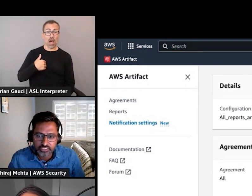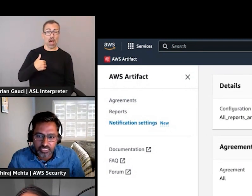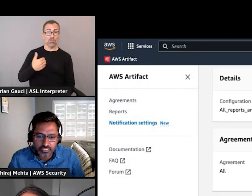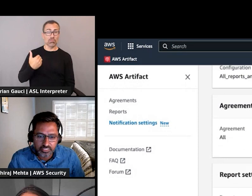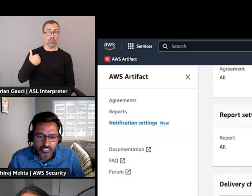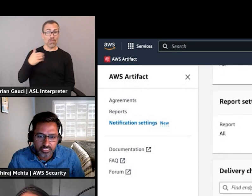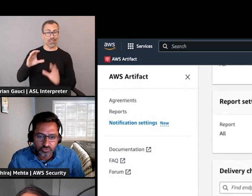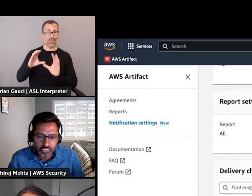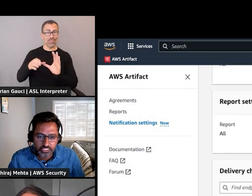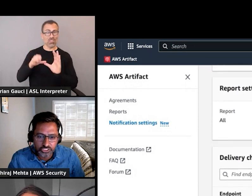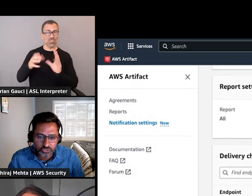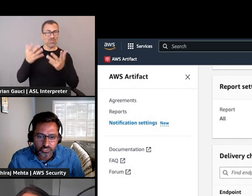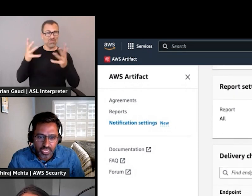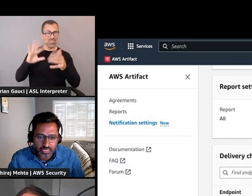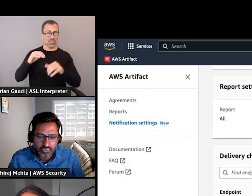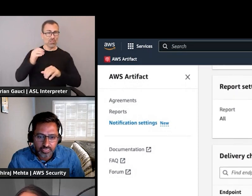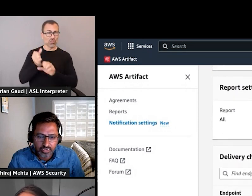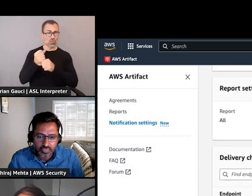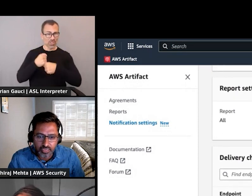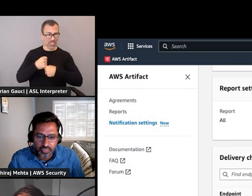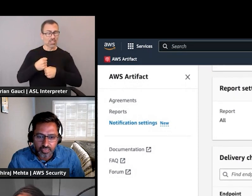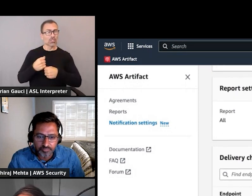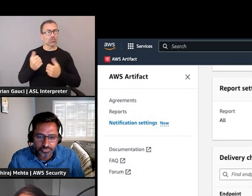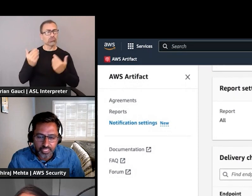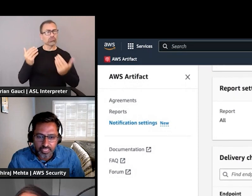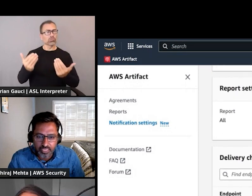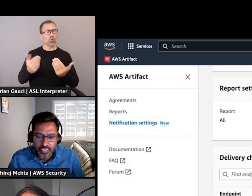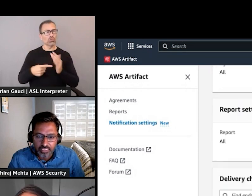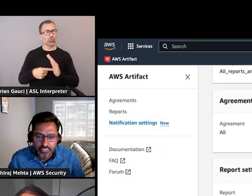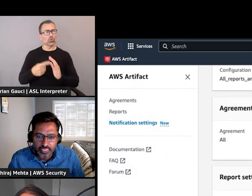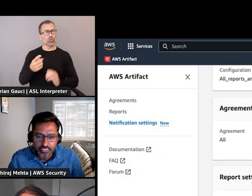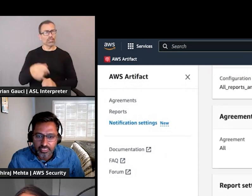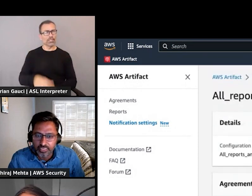I'll just quickly show that. Uh,